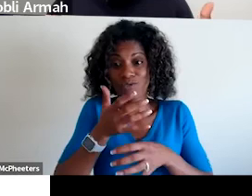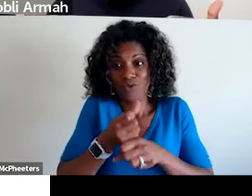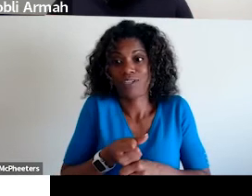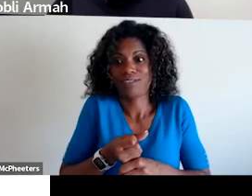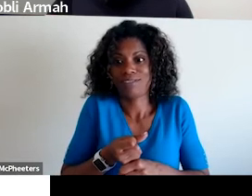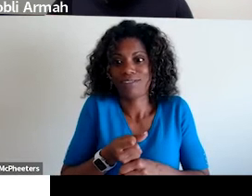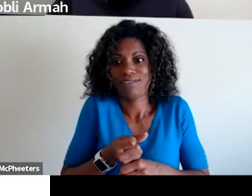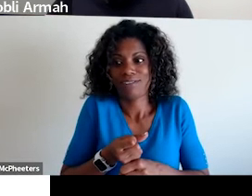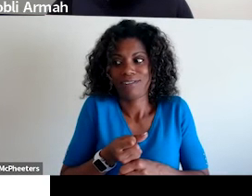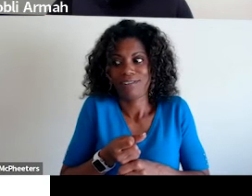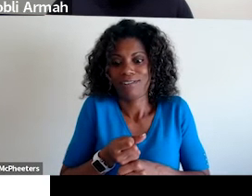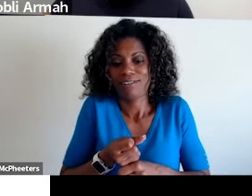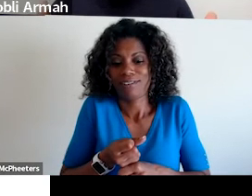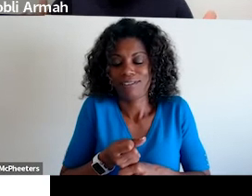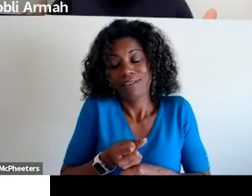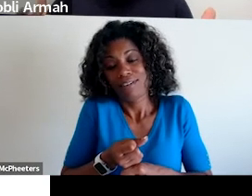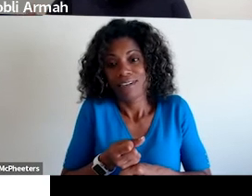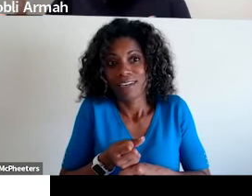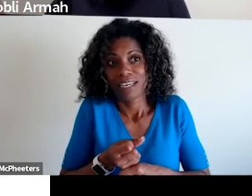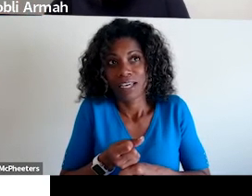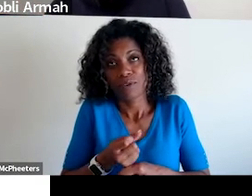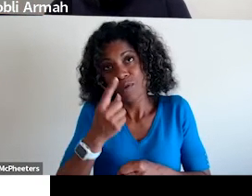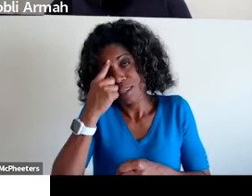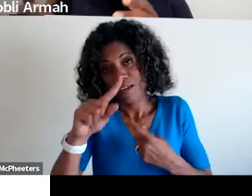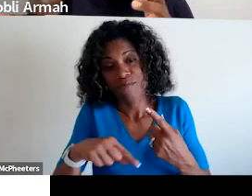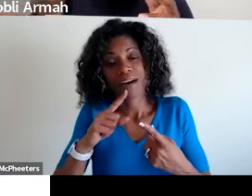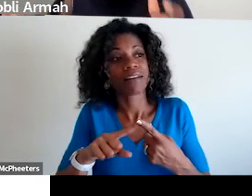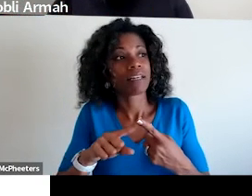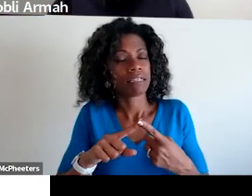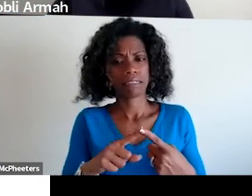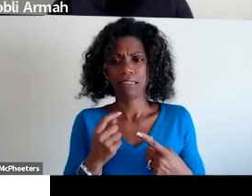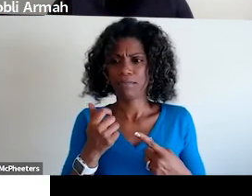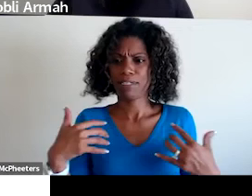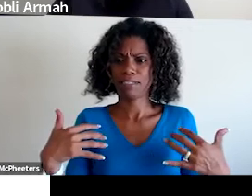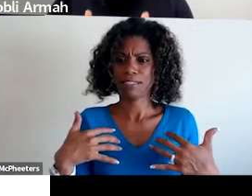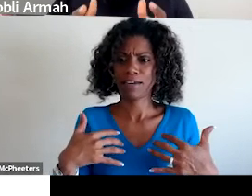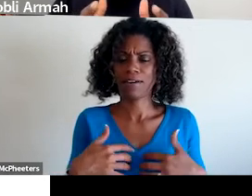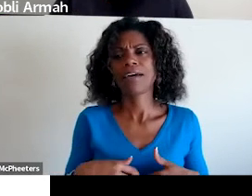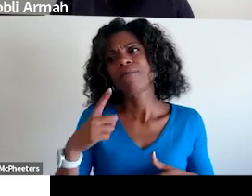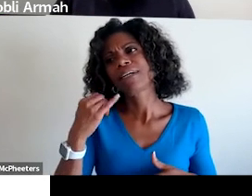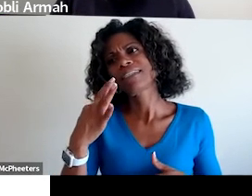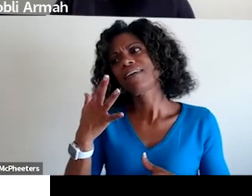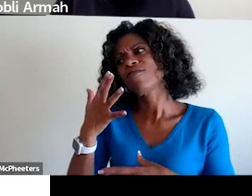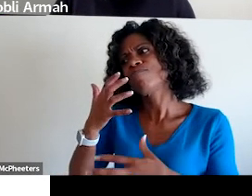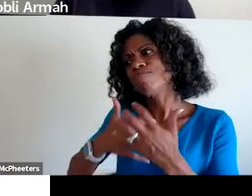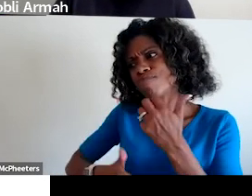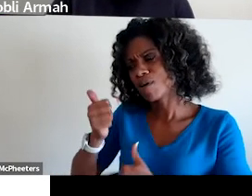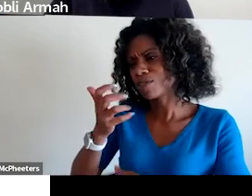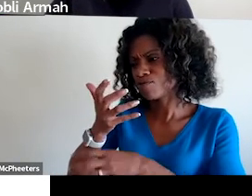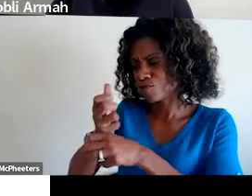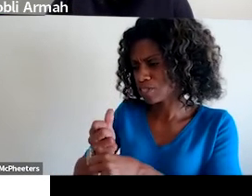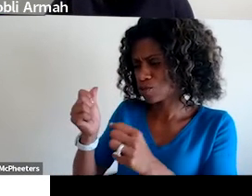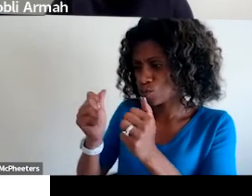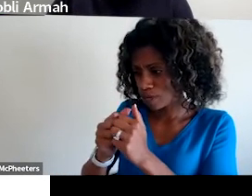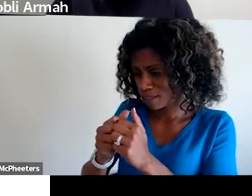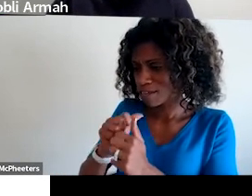It's kind of scary to think about that if the most trust in our society is with nonprofits and foundations, which means you